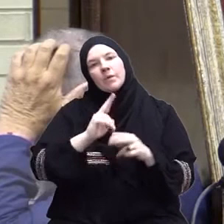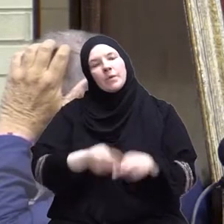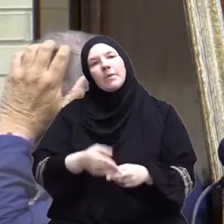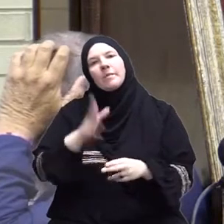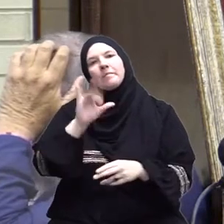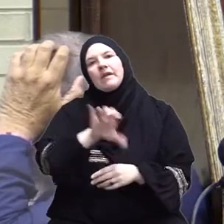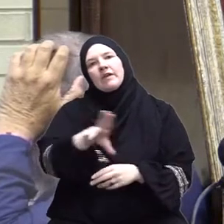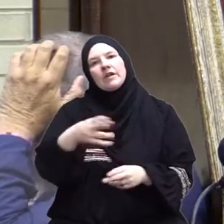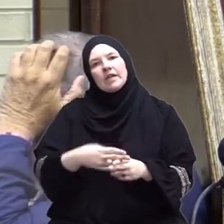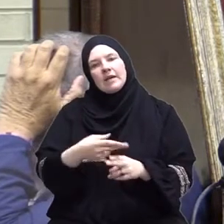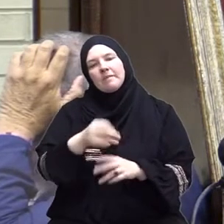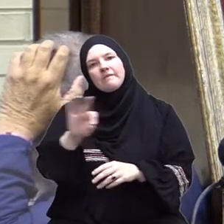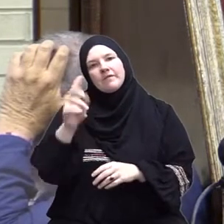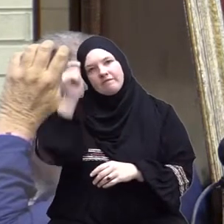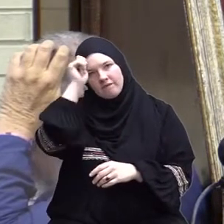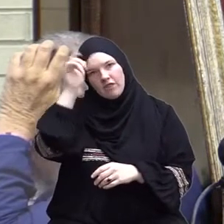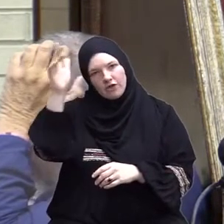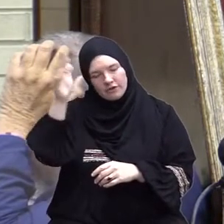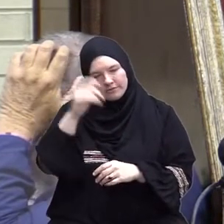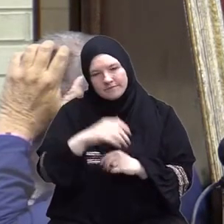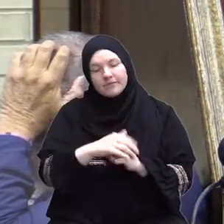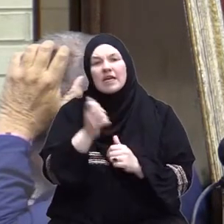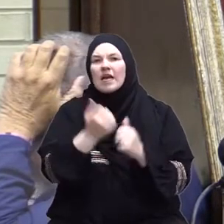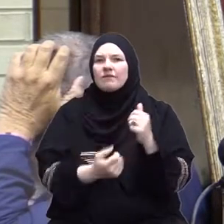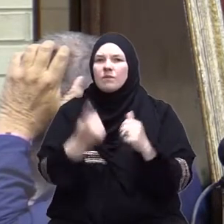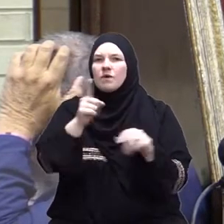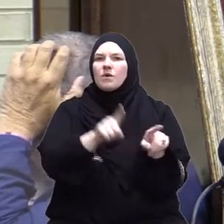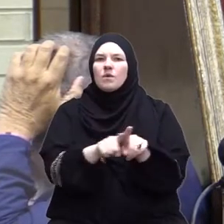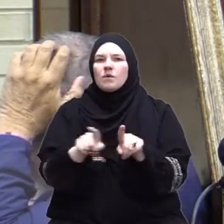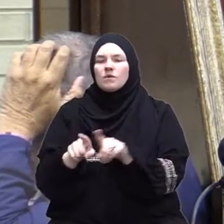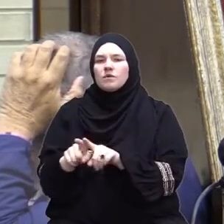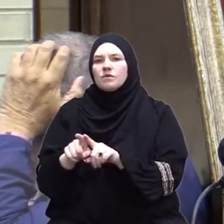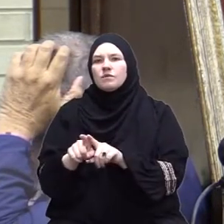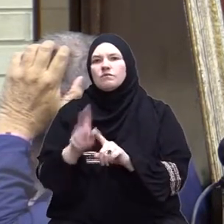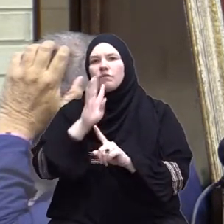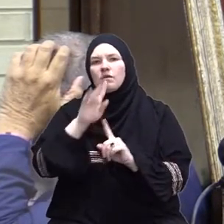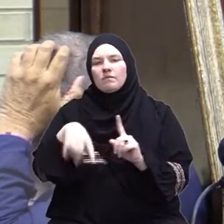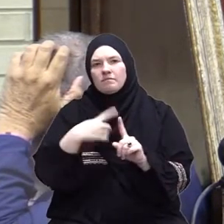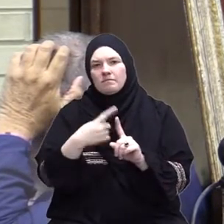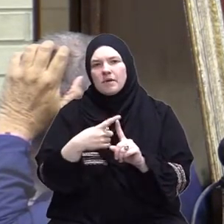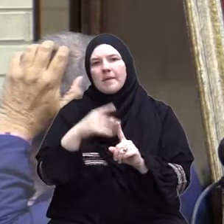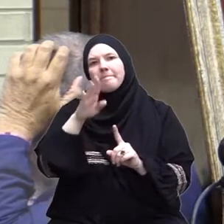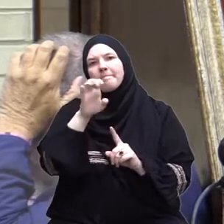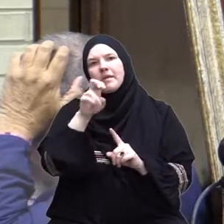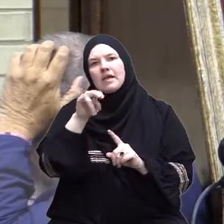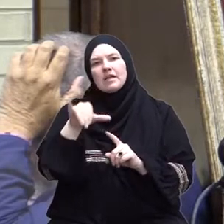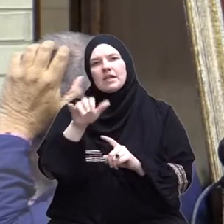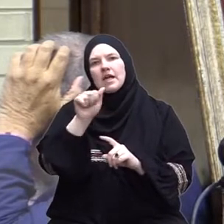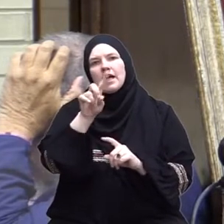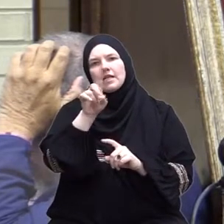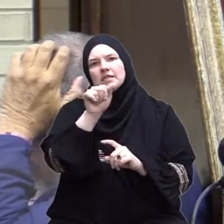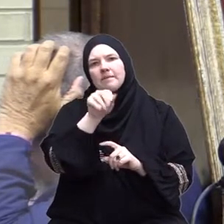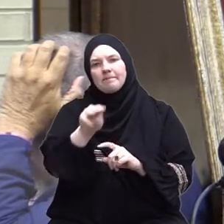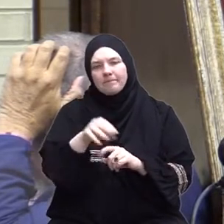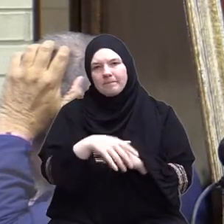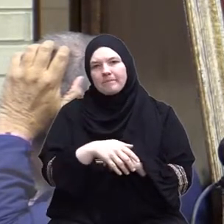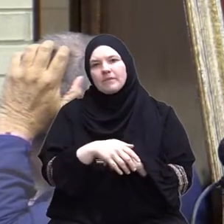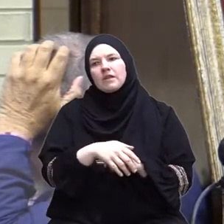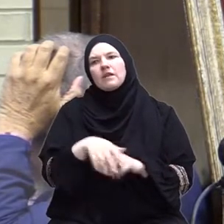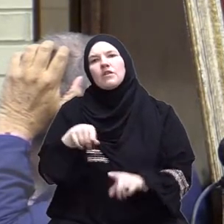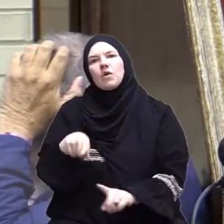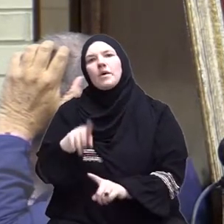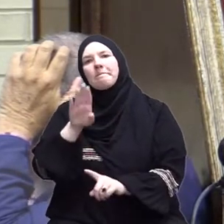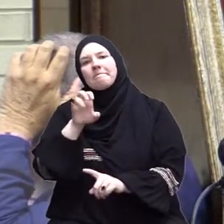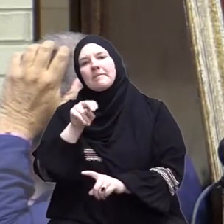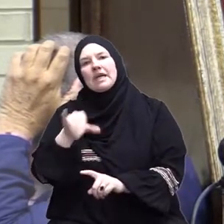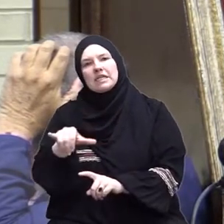by the name of their father. Everybody else is called the Bani Adam, right? They are called Bani